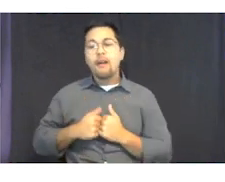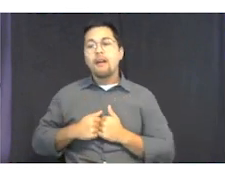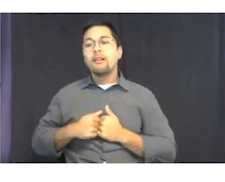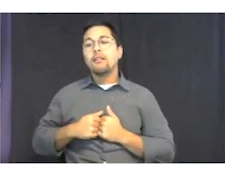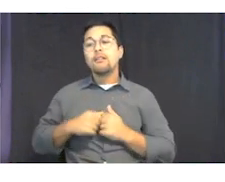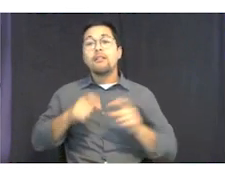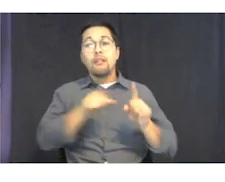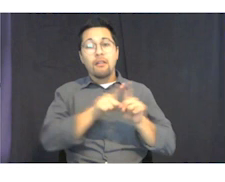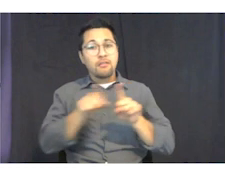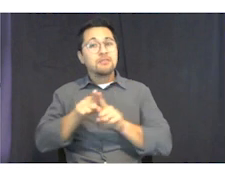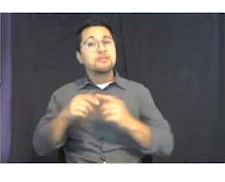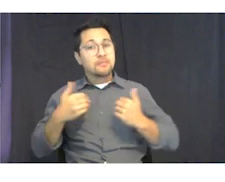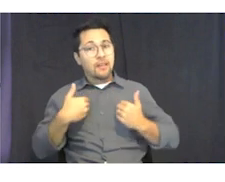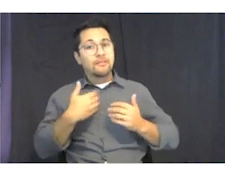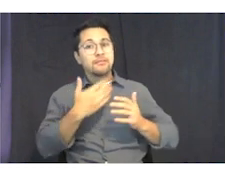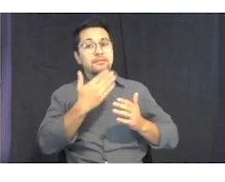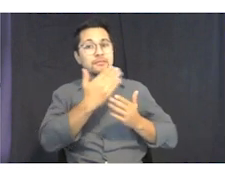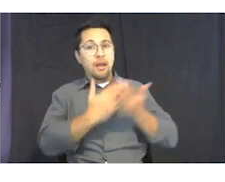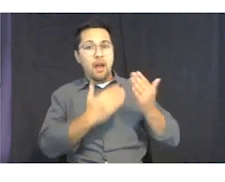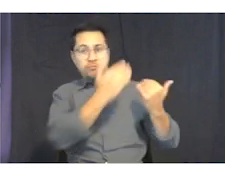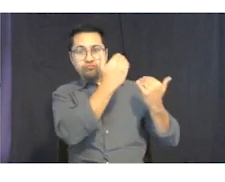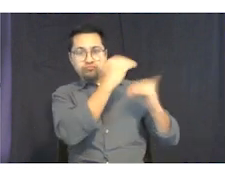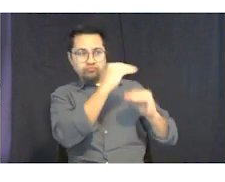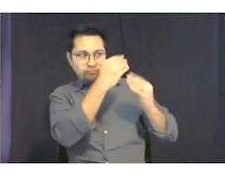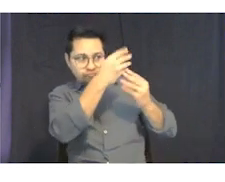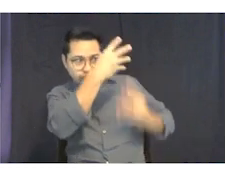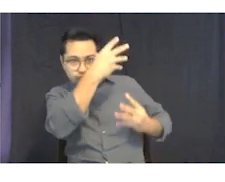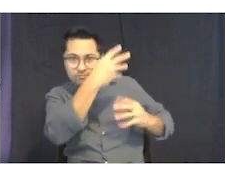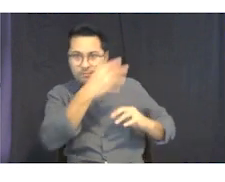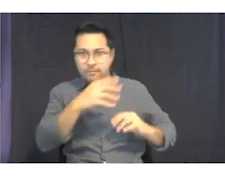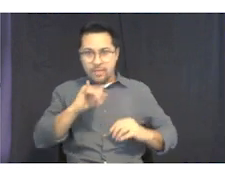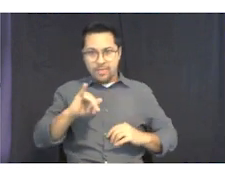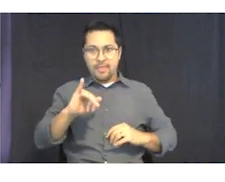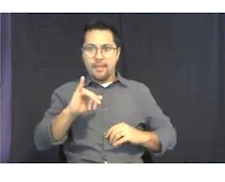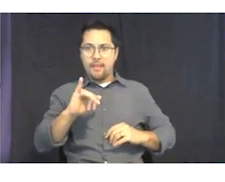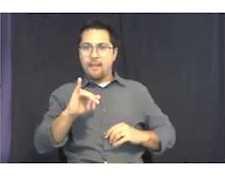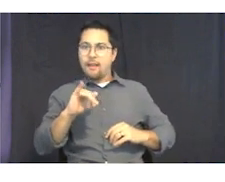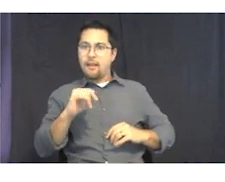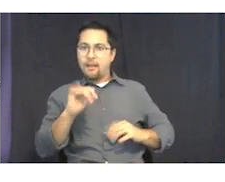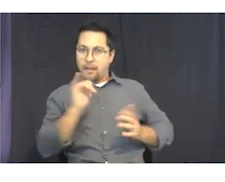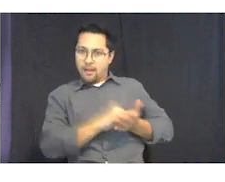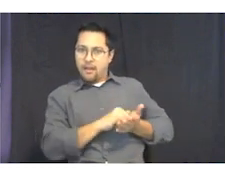certain criteria that get evaluated and